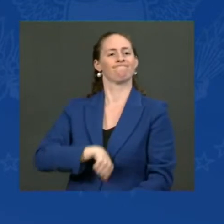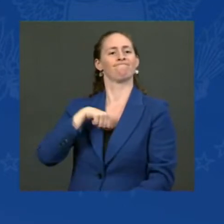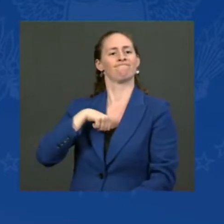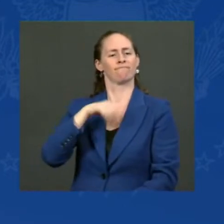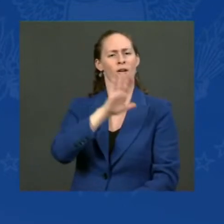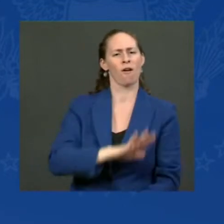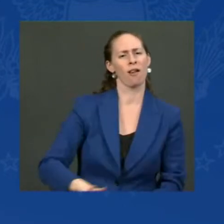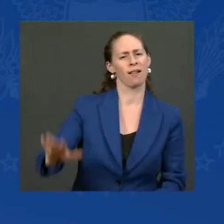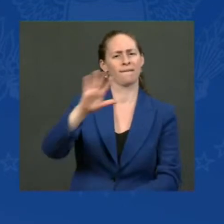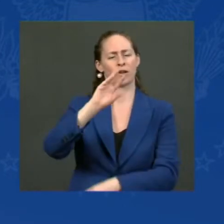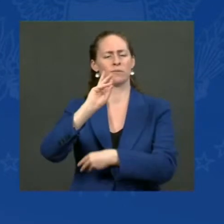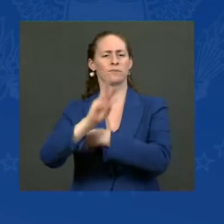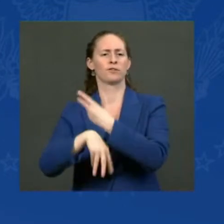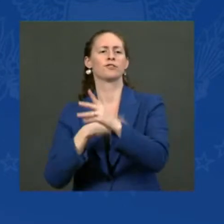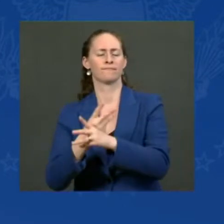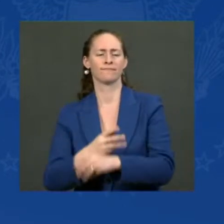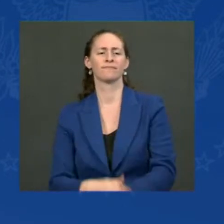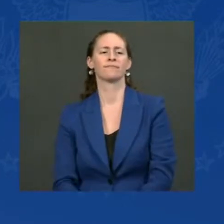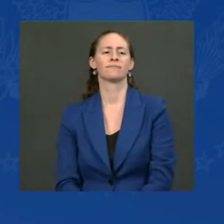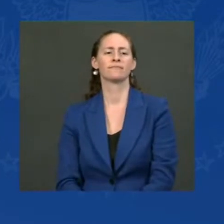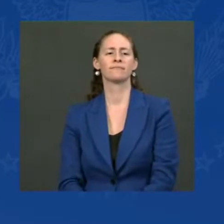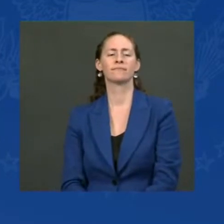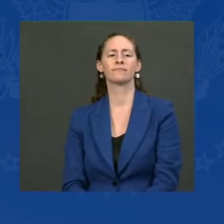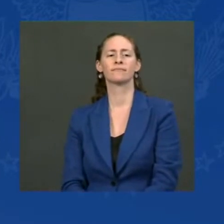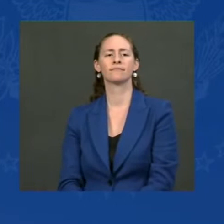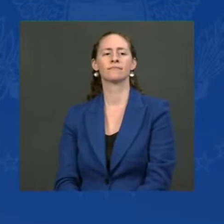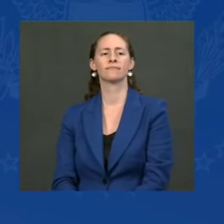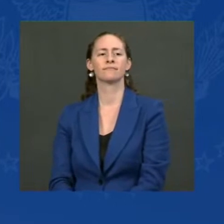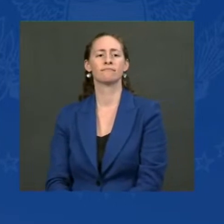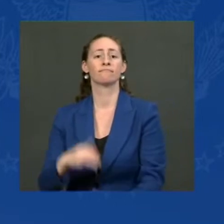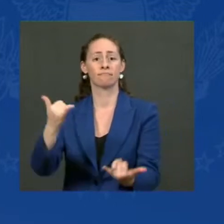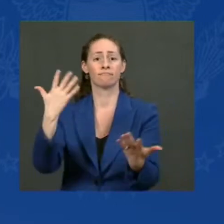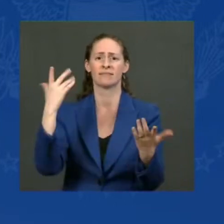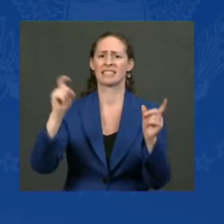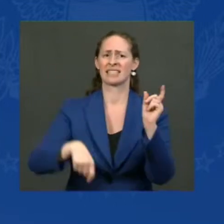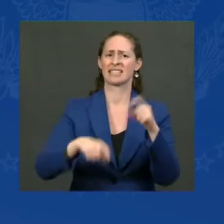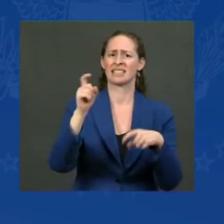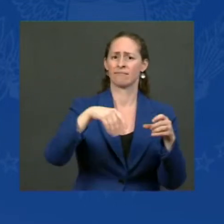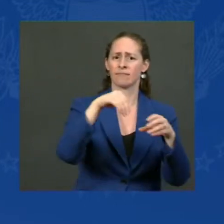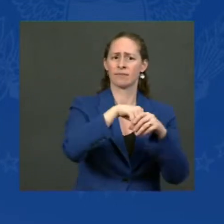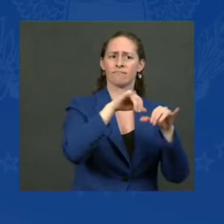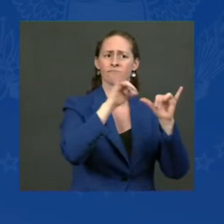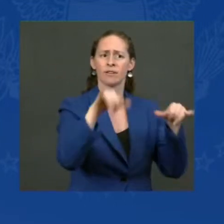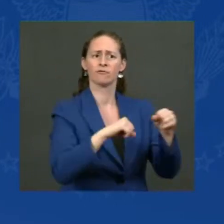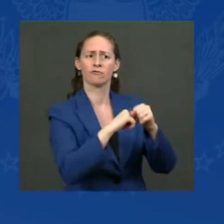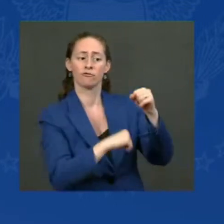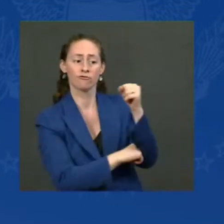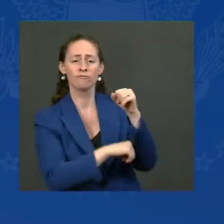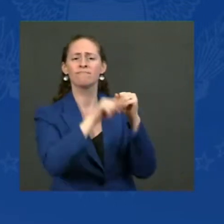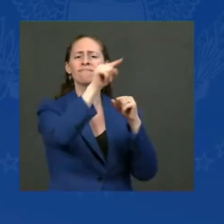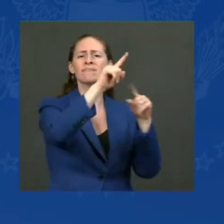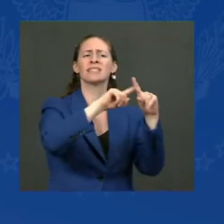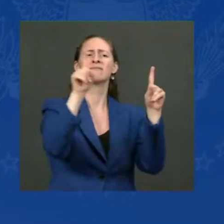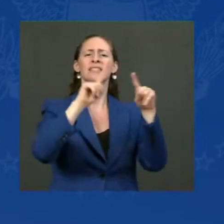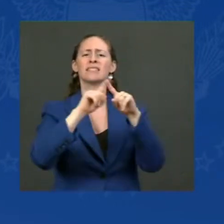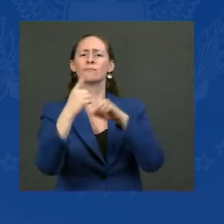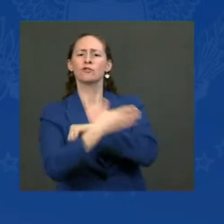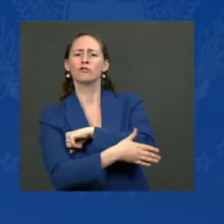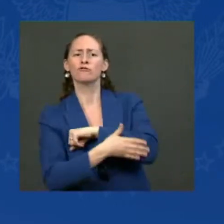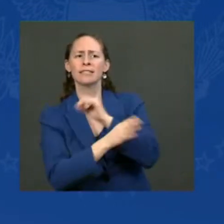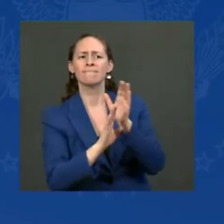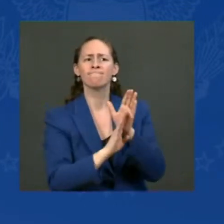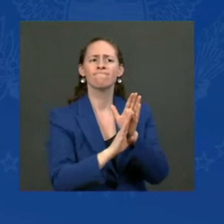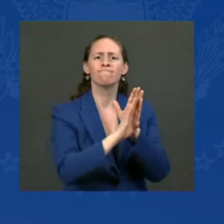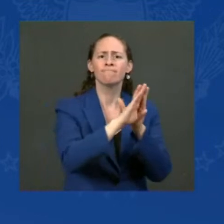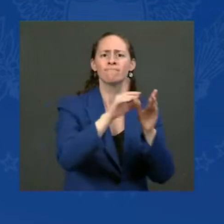example, there's an enormous need for infrastructure in developing countries. But infrastructure